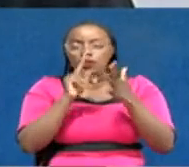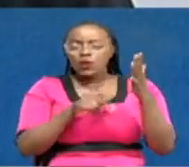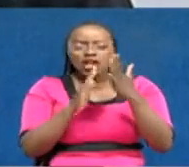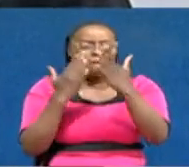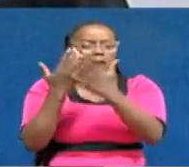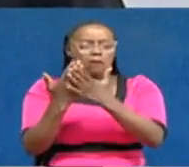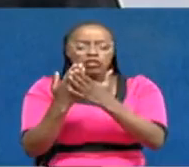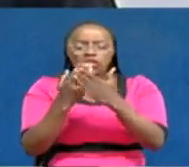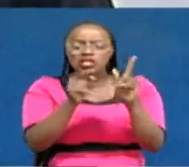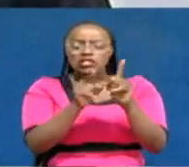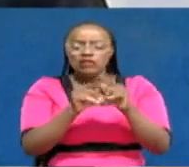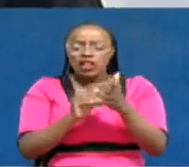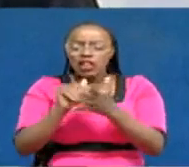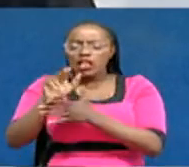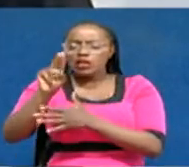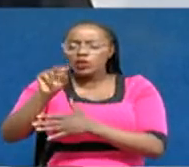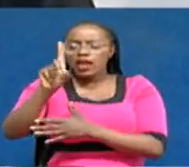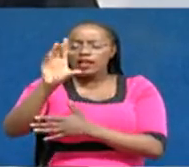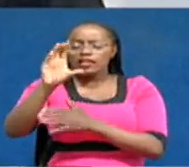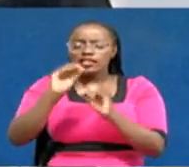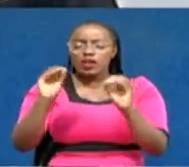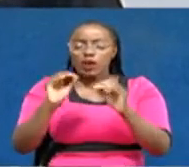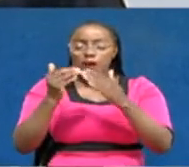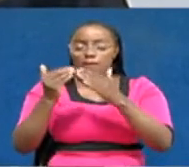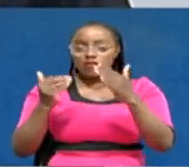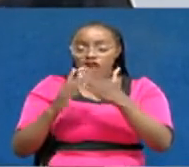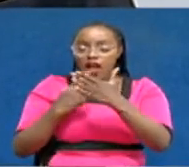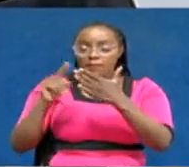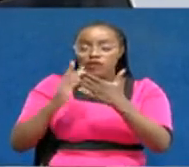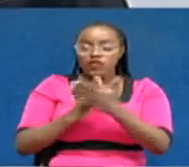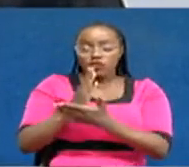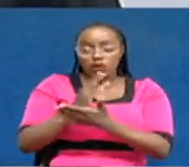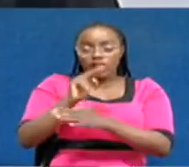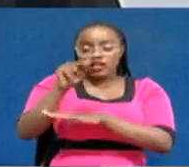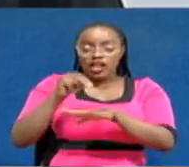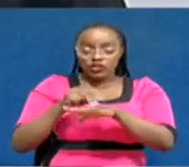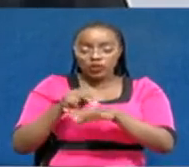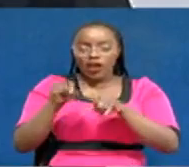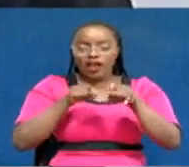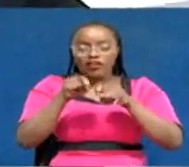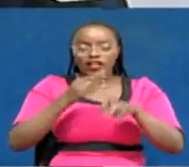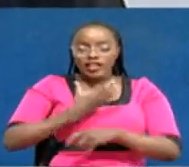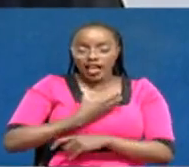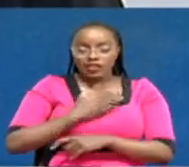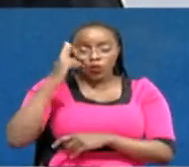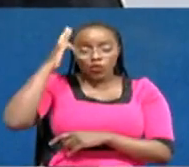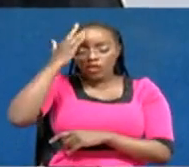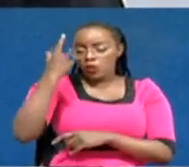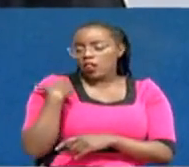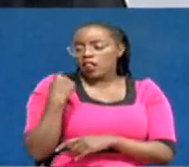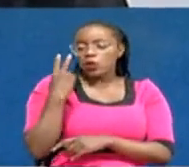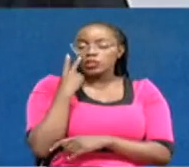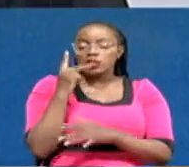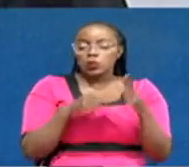no proposal goes to the NDC before approval by the National Governing Council. And that is why recently we've